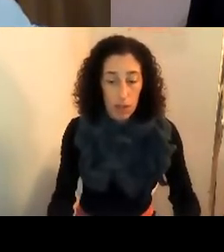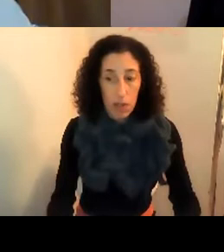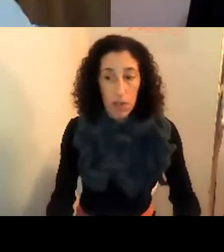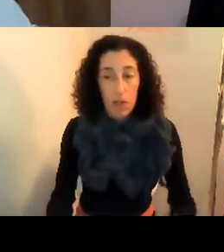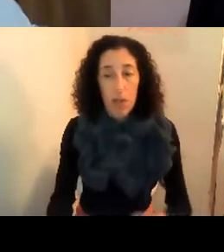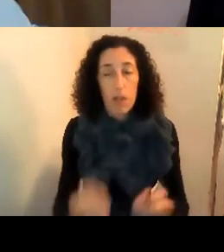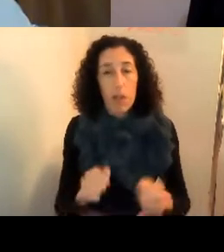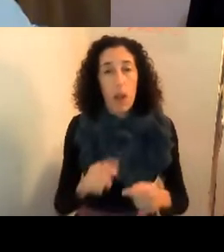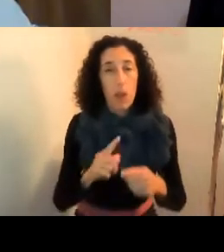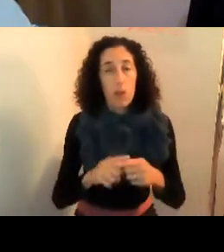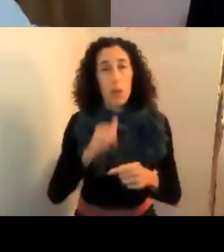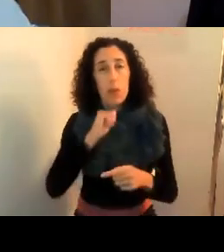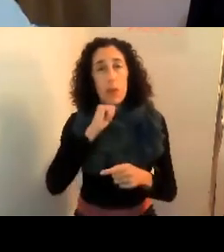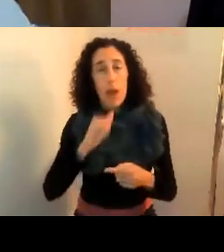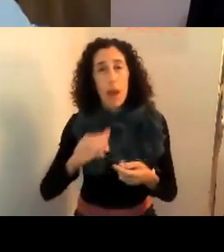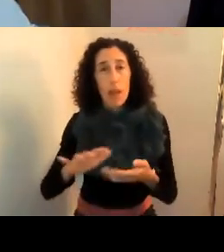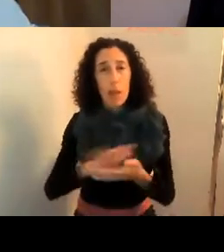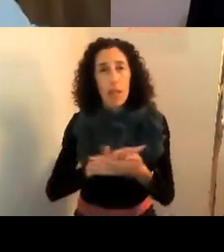of myself, but